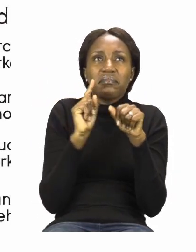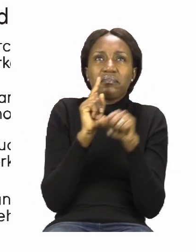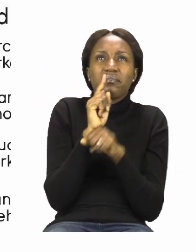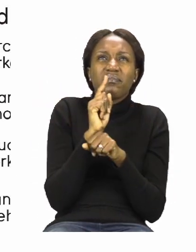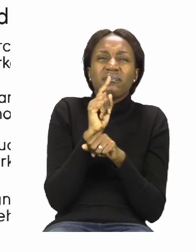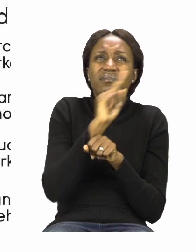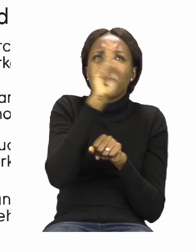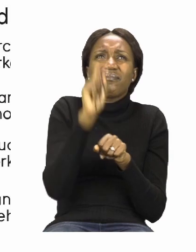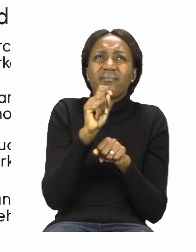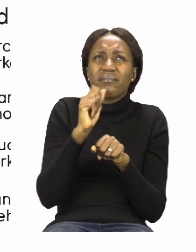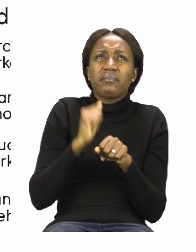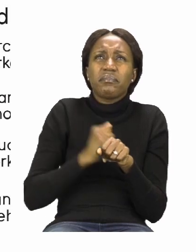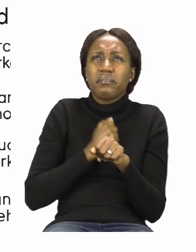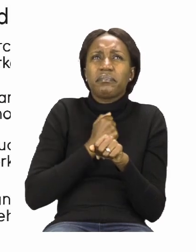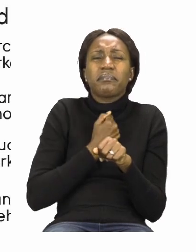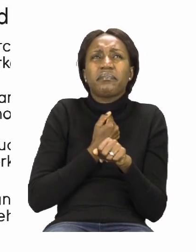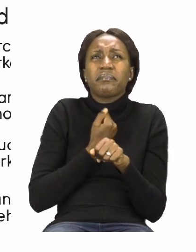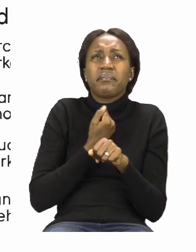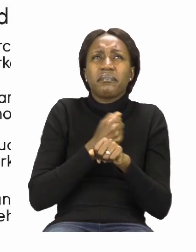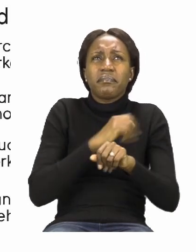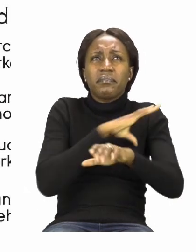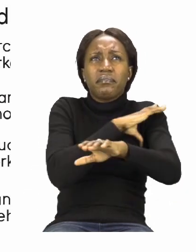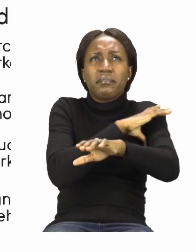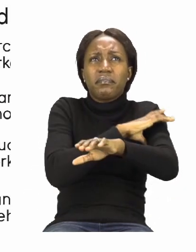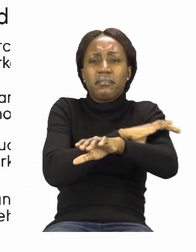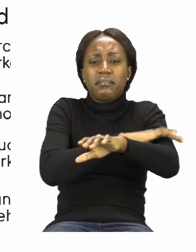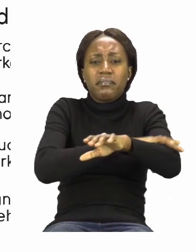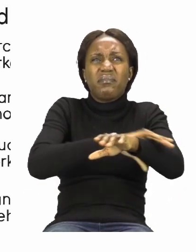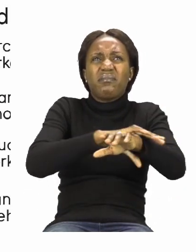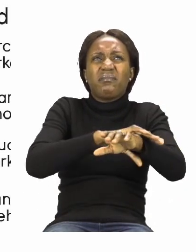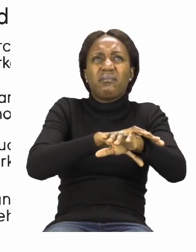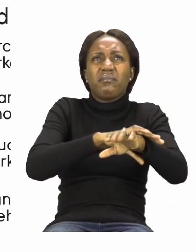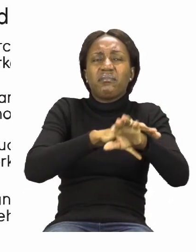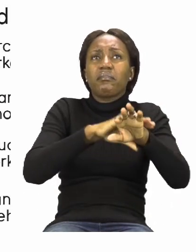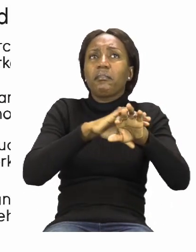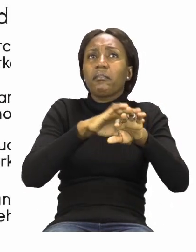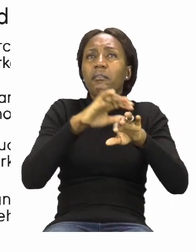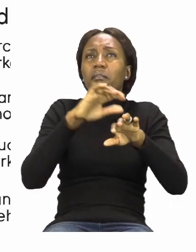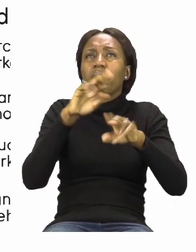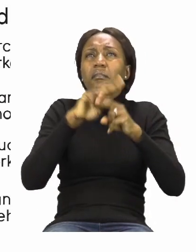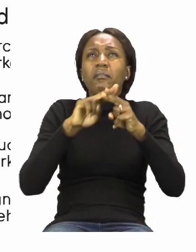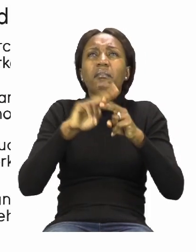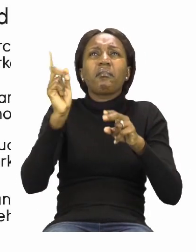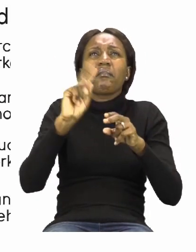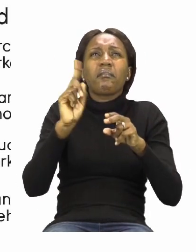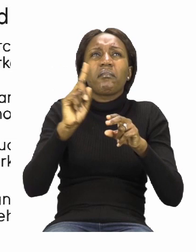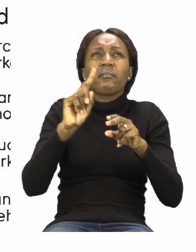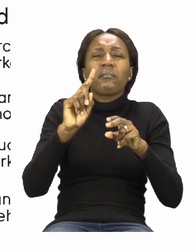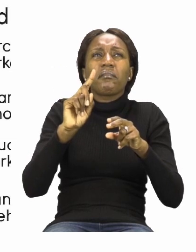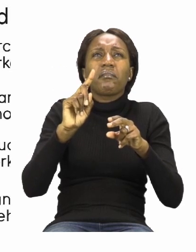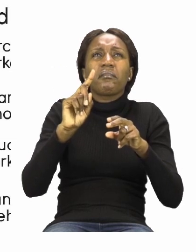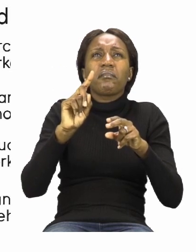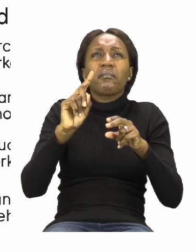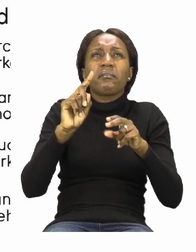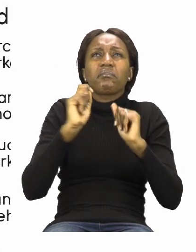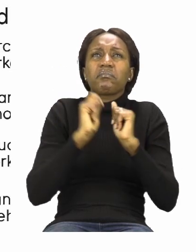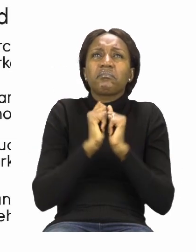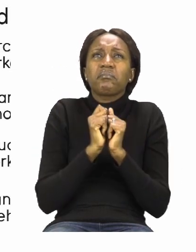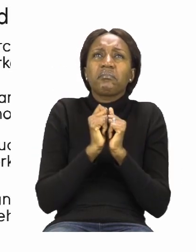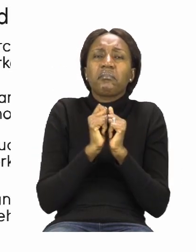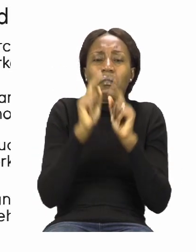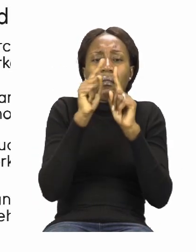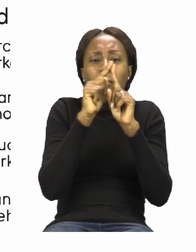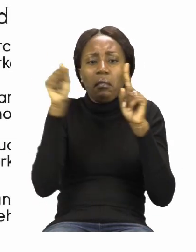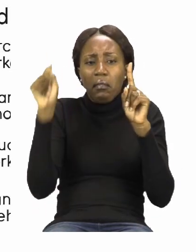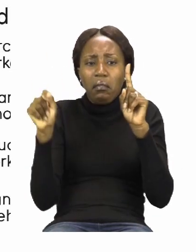my arms are... So you look at his arms and you tell us what shape are his